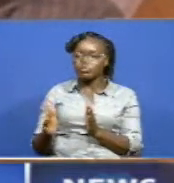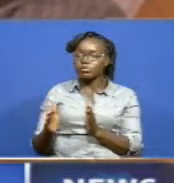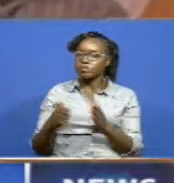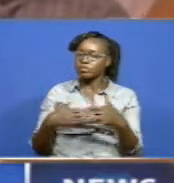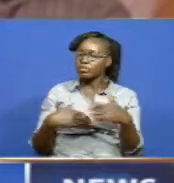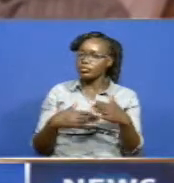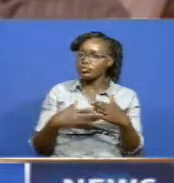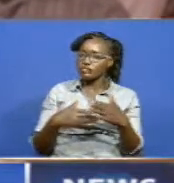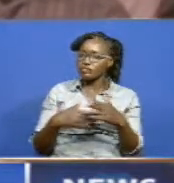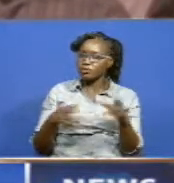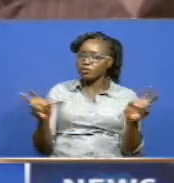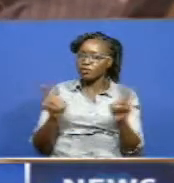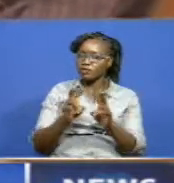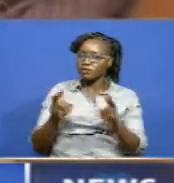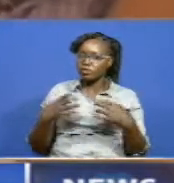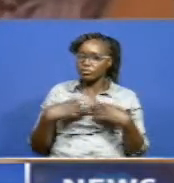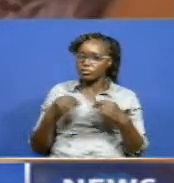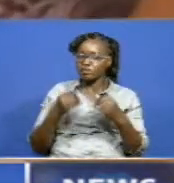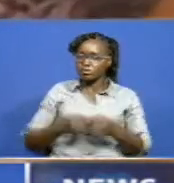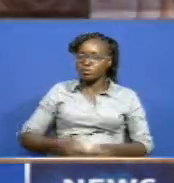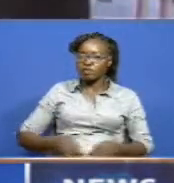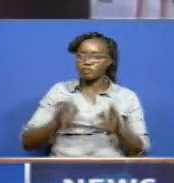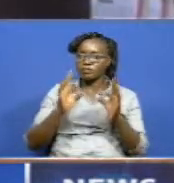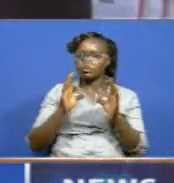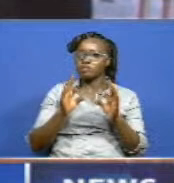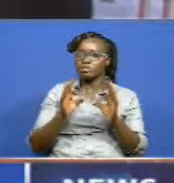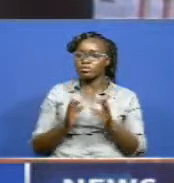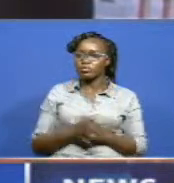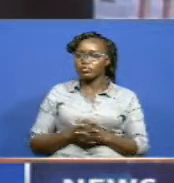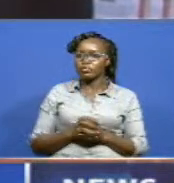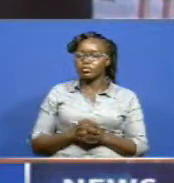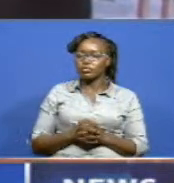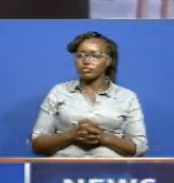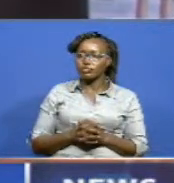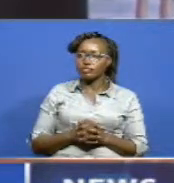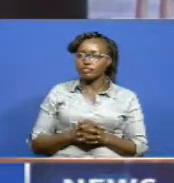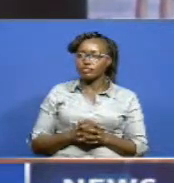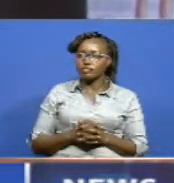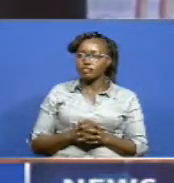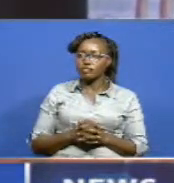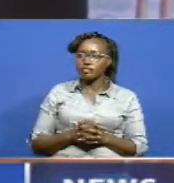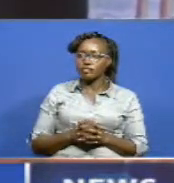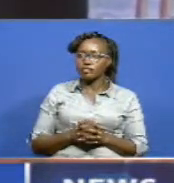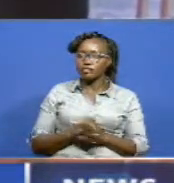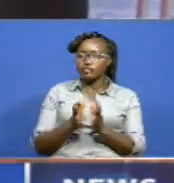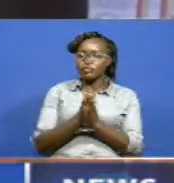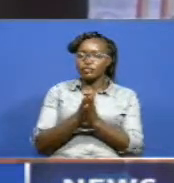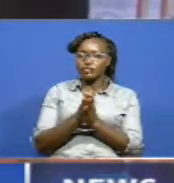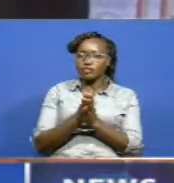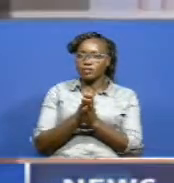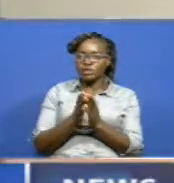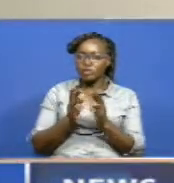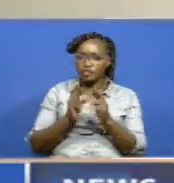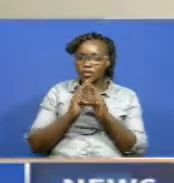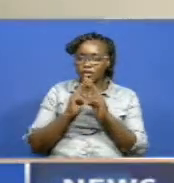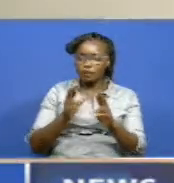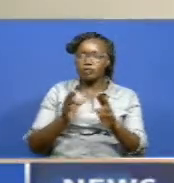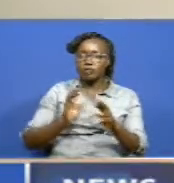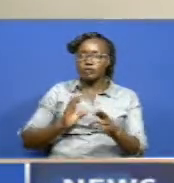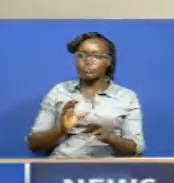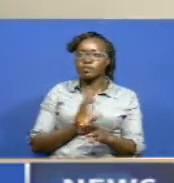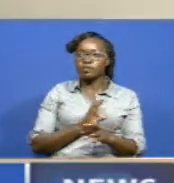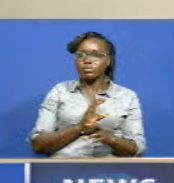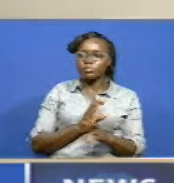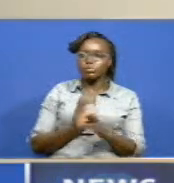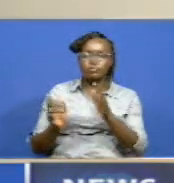closely monitored by our health officials. To address the oxygen shortage, the Coronavirus Response Committee has